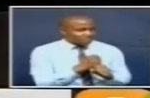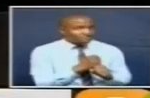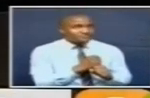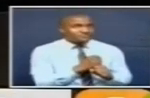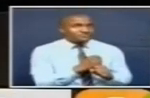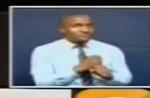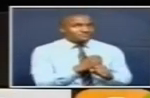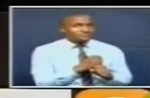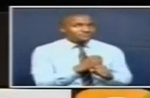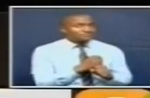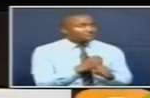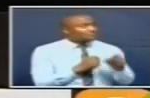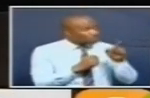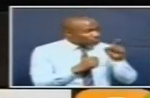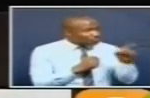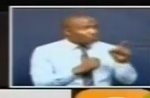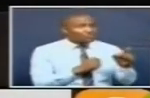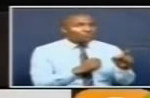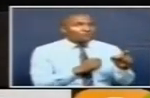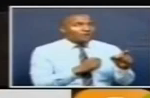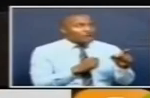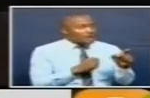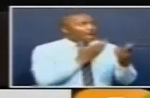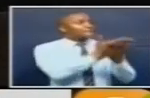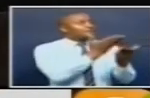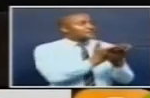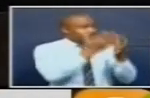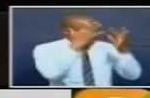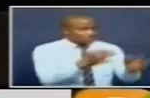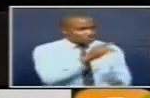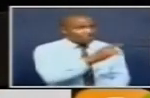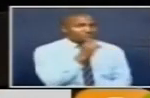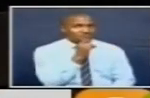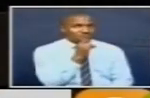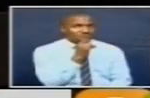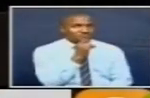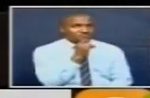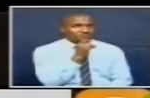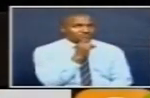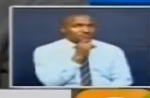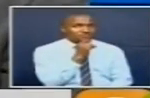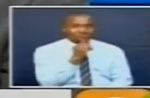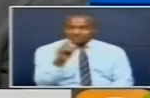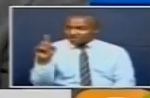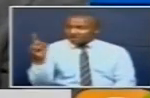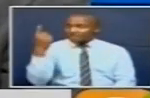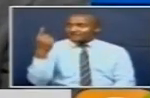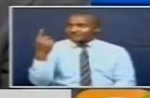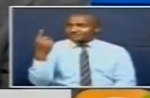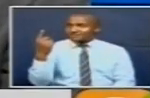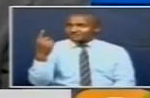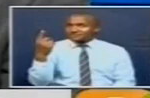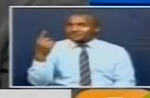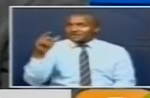that, you were actually appealed that decision, isn't it? Yeah, it was first appealed by Allegra